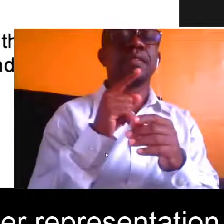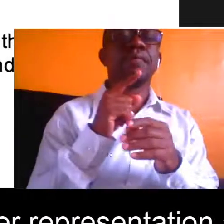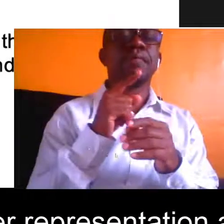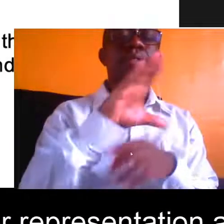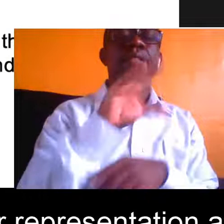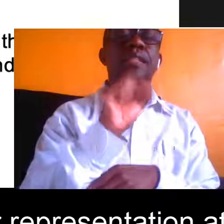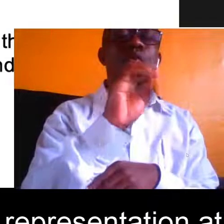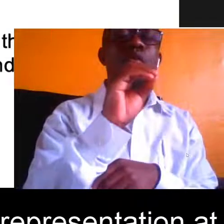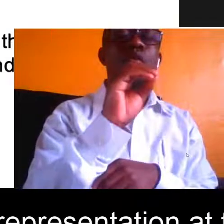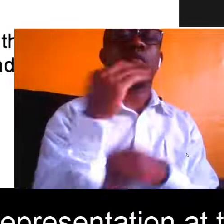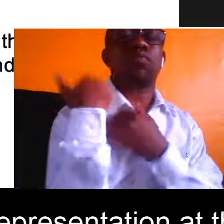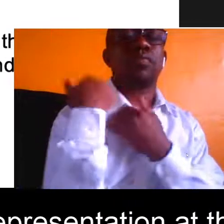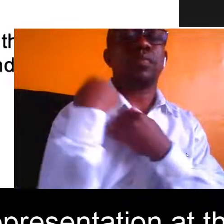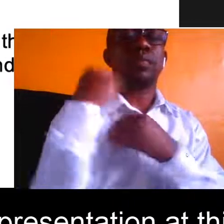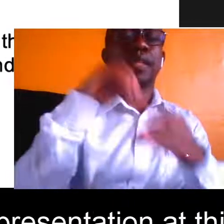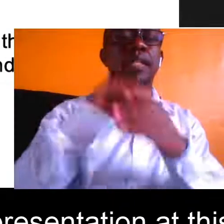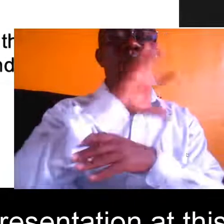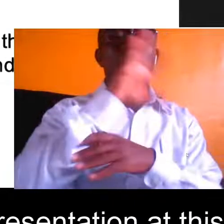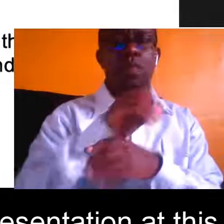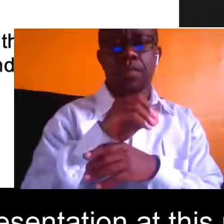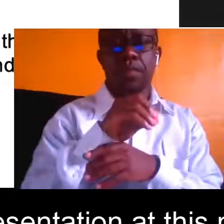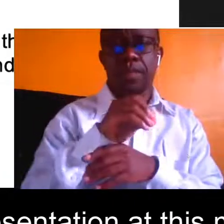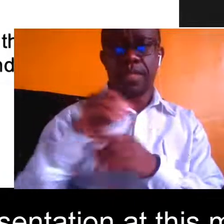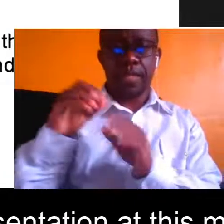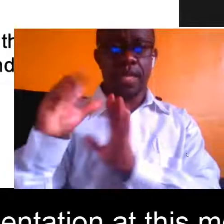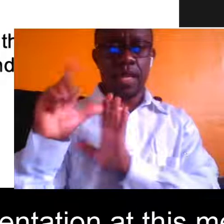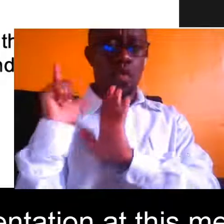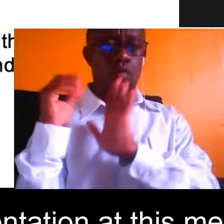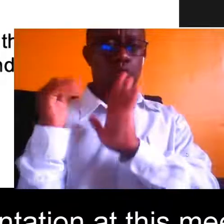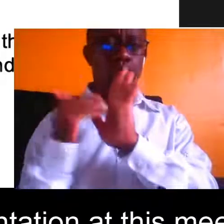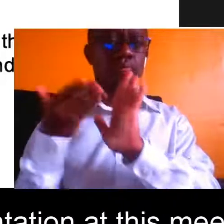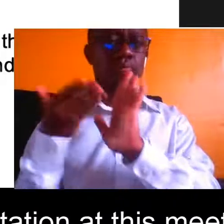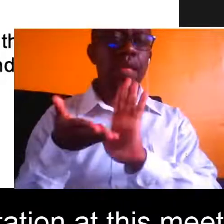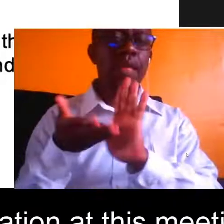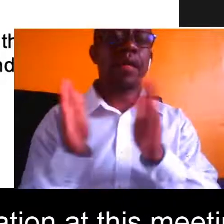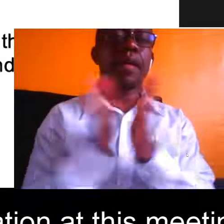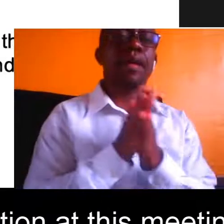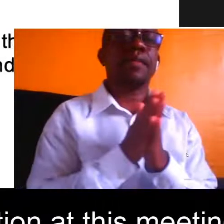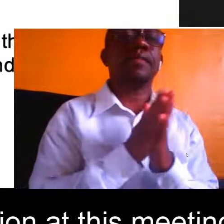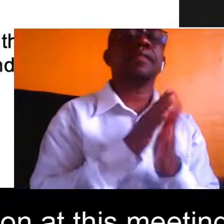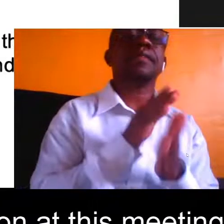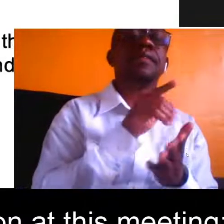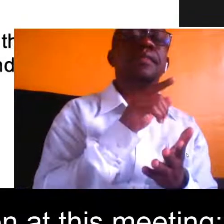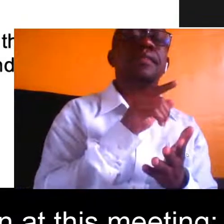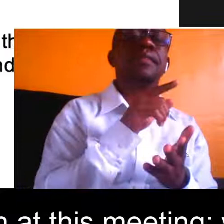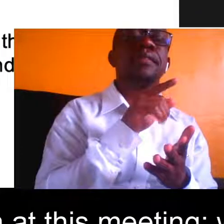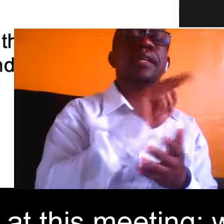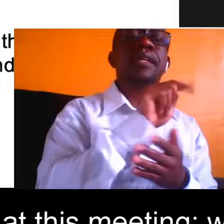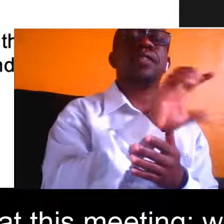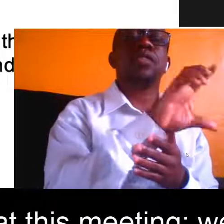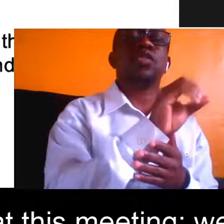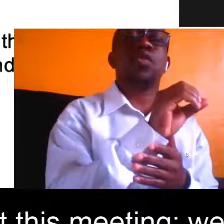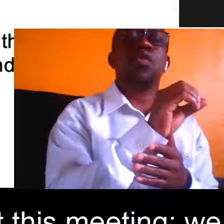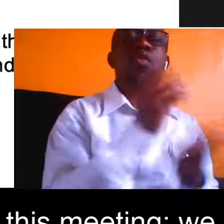the achievements of the Charter so far, and our achievements as NGOs working on this